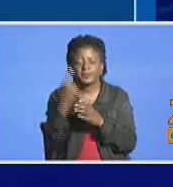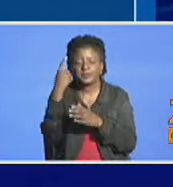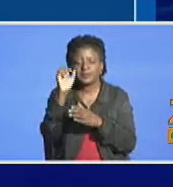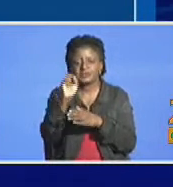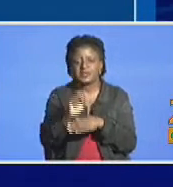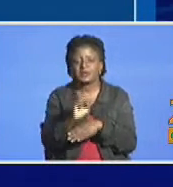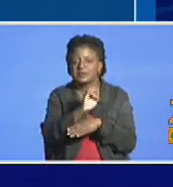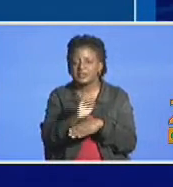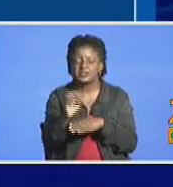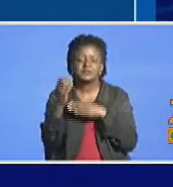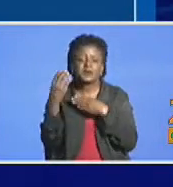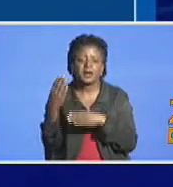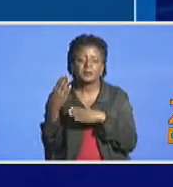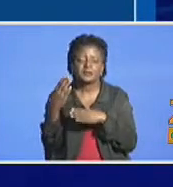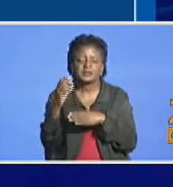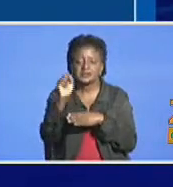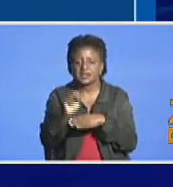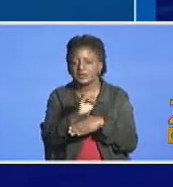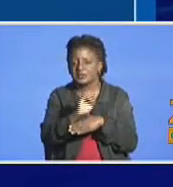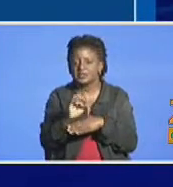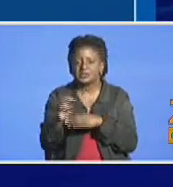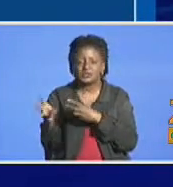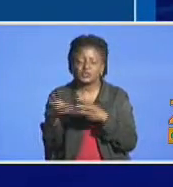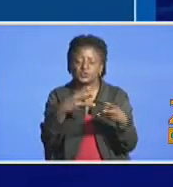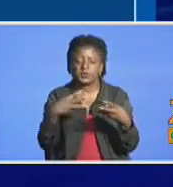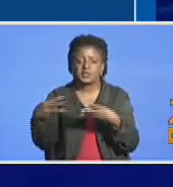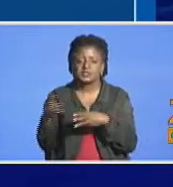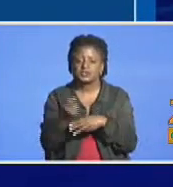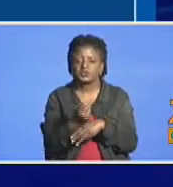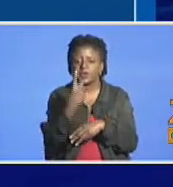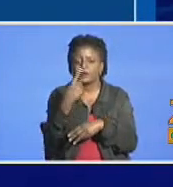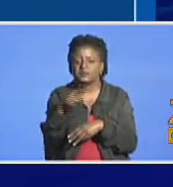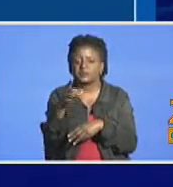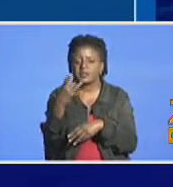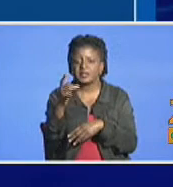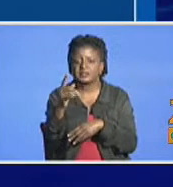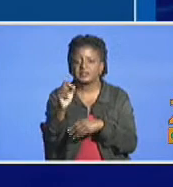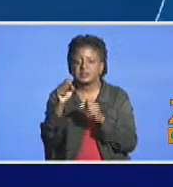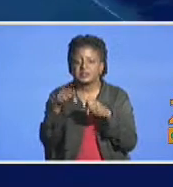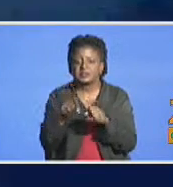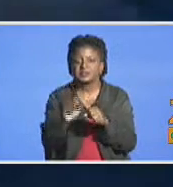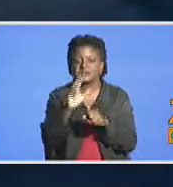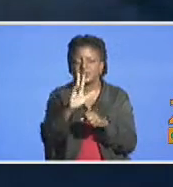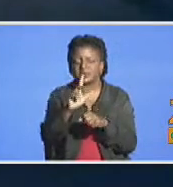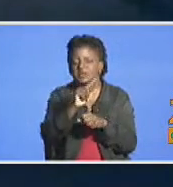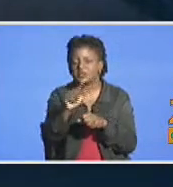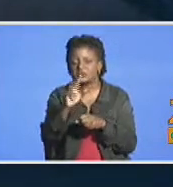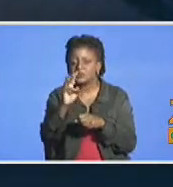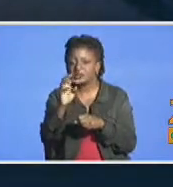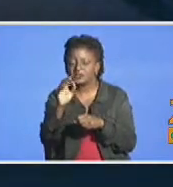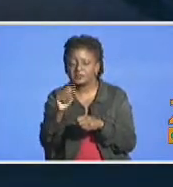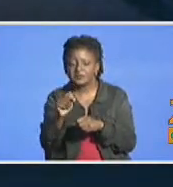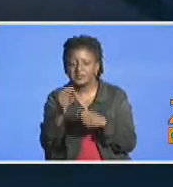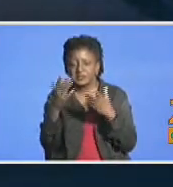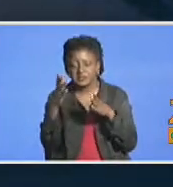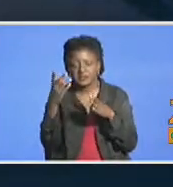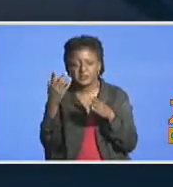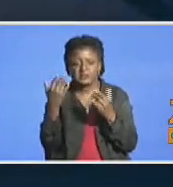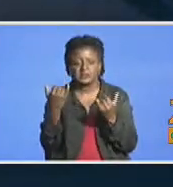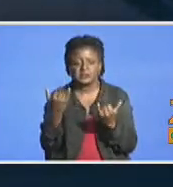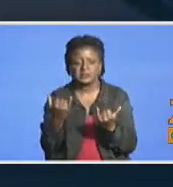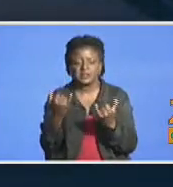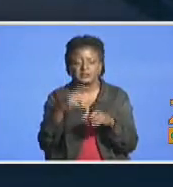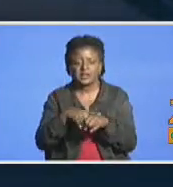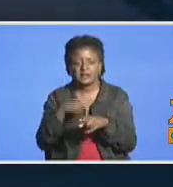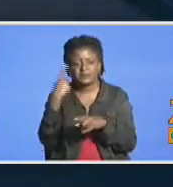southeast Bahamas, southeasterly winds 12 to 18, and the wave height 3 to 6 feet. That's going to do it for your boating forecast. It's time now for